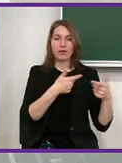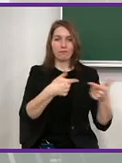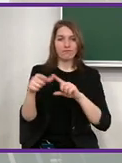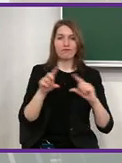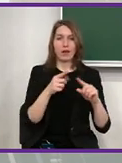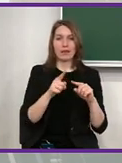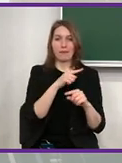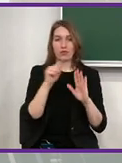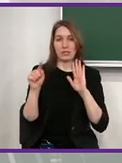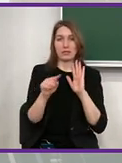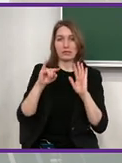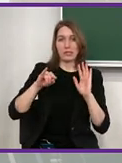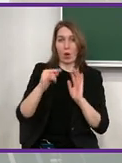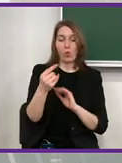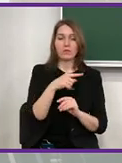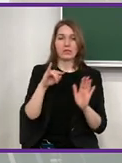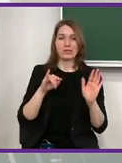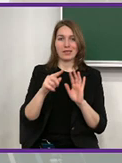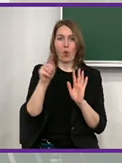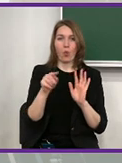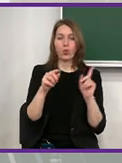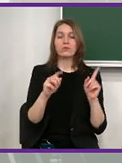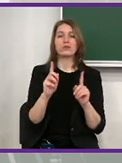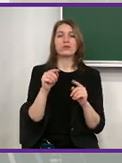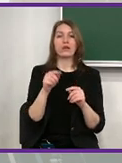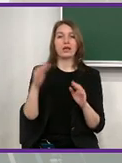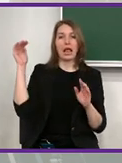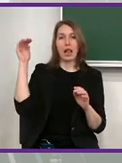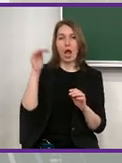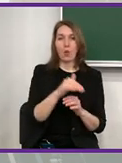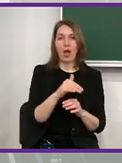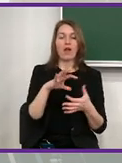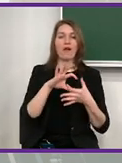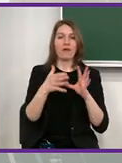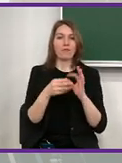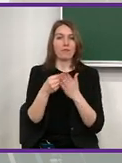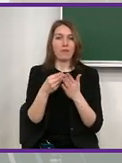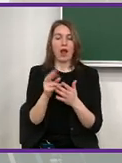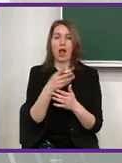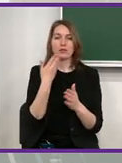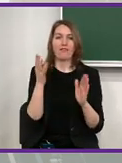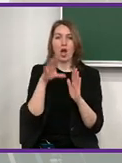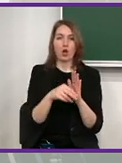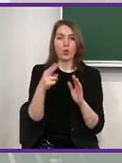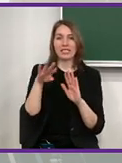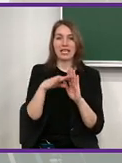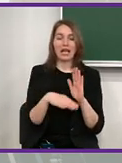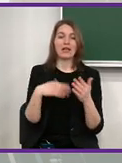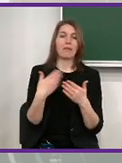But what concerns the directive that I was invited to speak about, we speak about operational chains, and here I have the